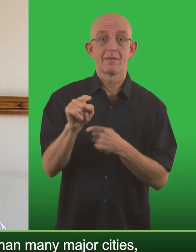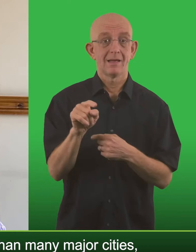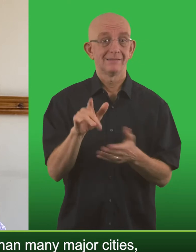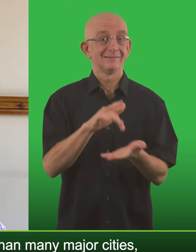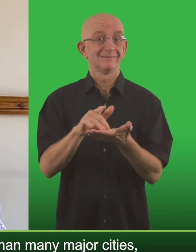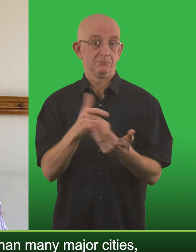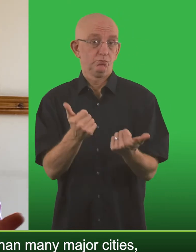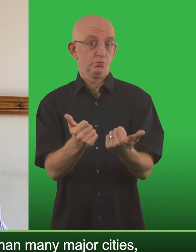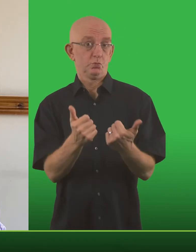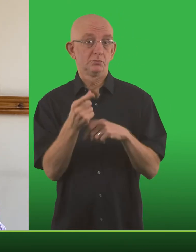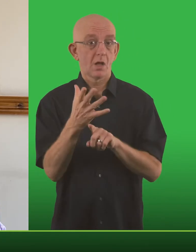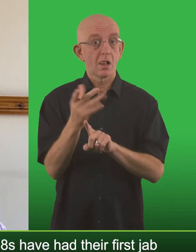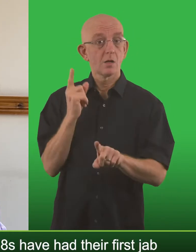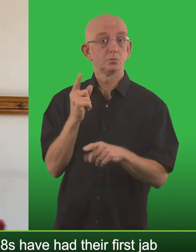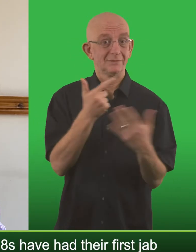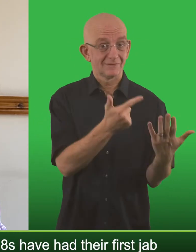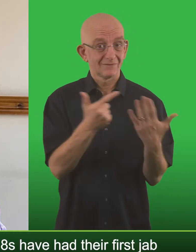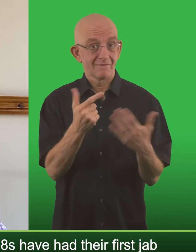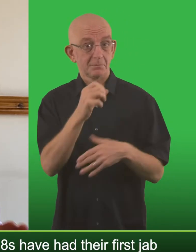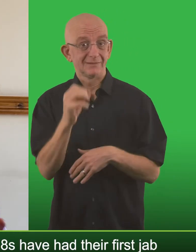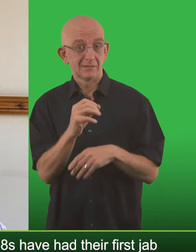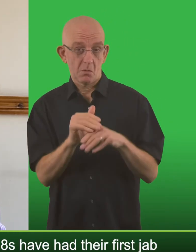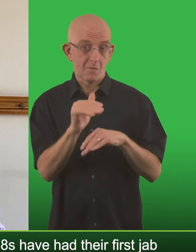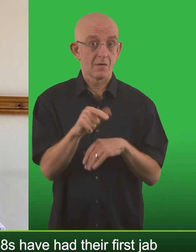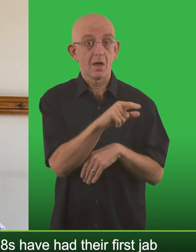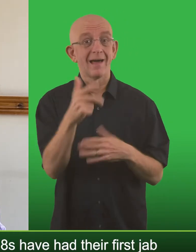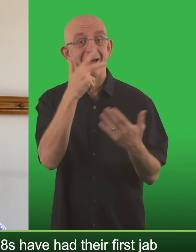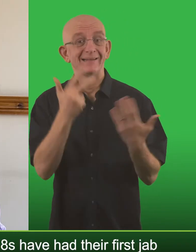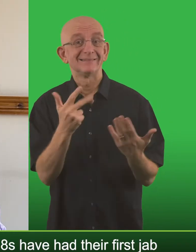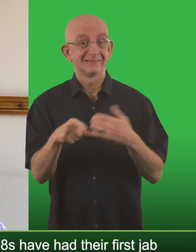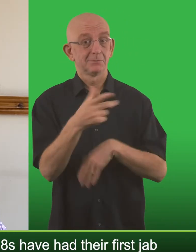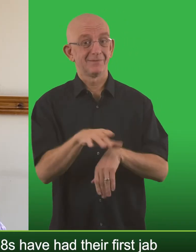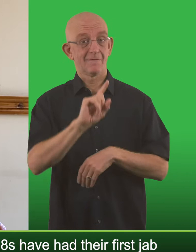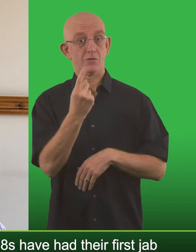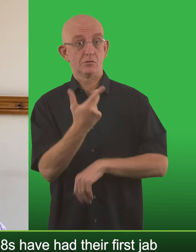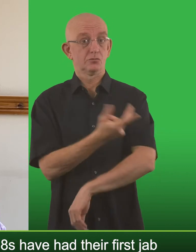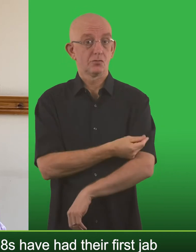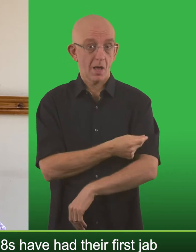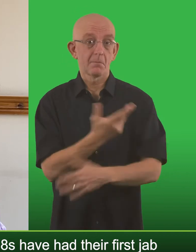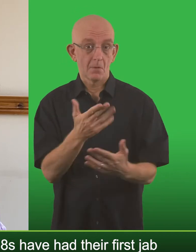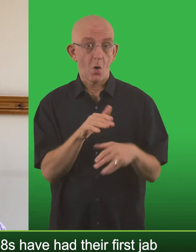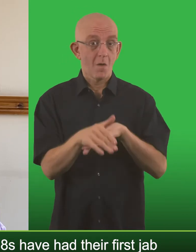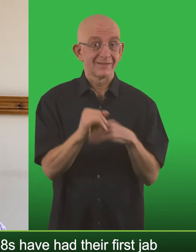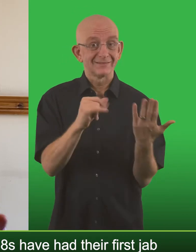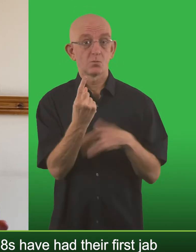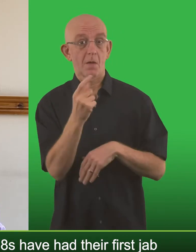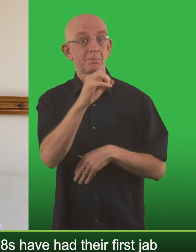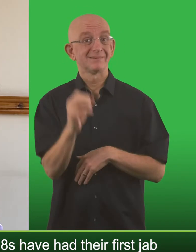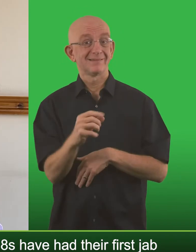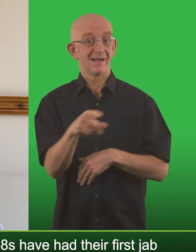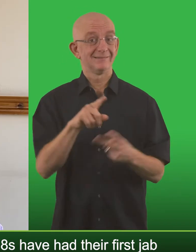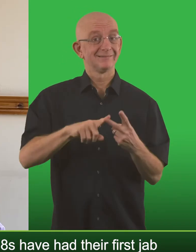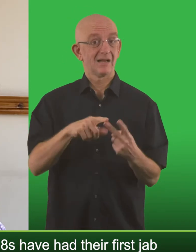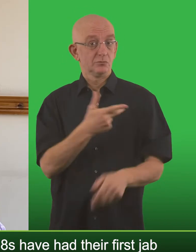major cities. Clearly that's good. As of last week, more than 77% of over 18s have had their first jab, and just